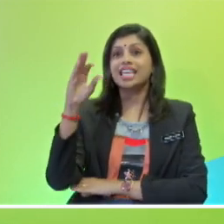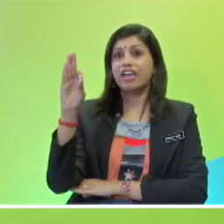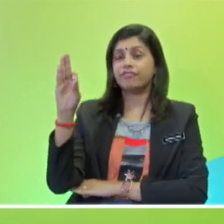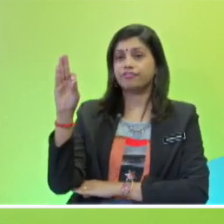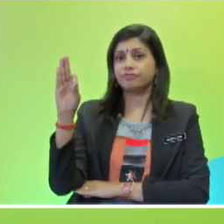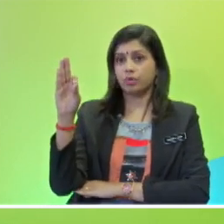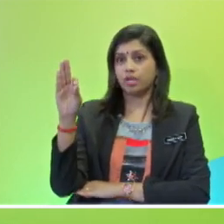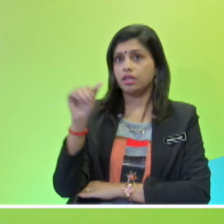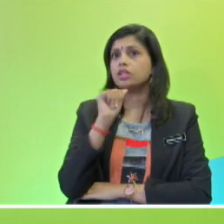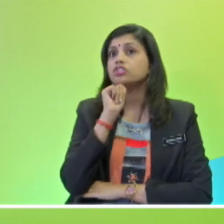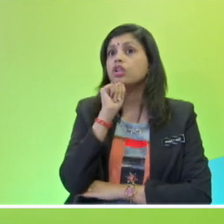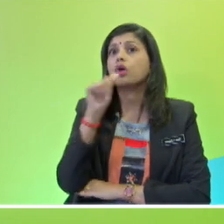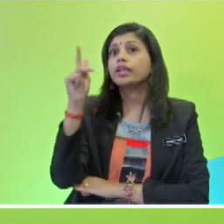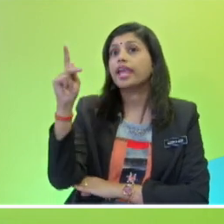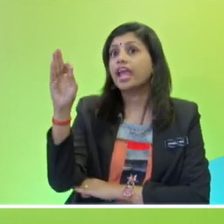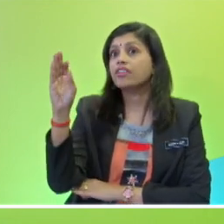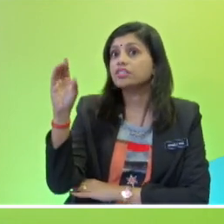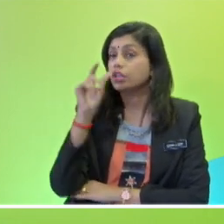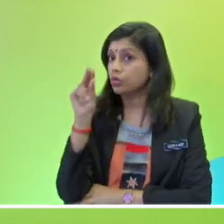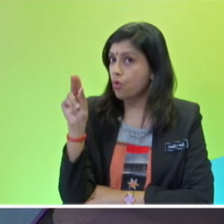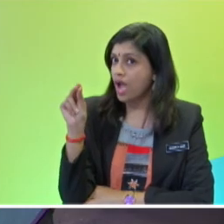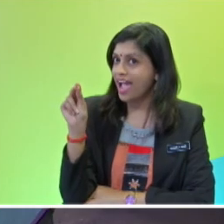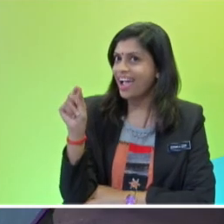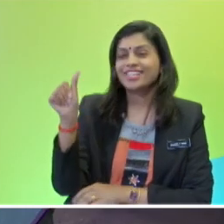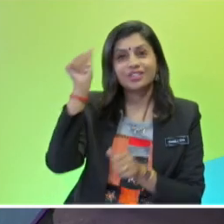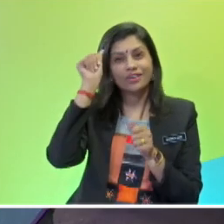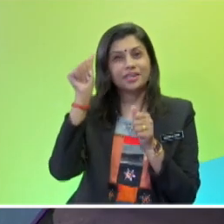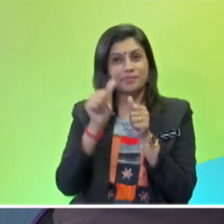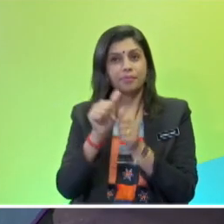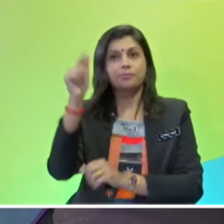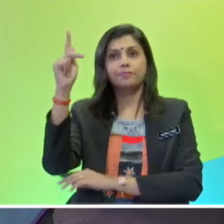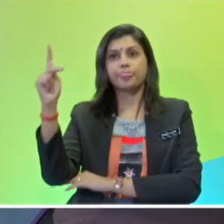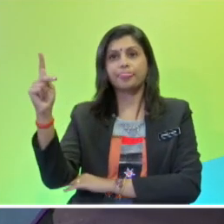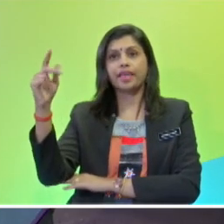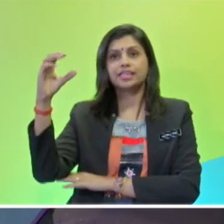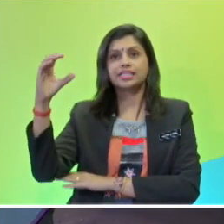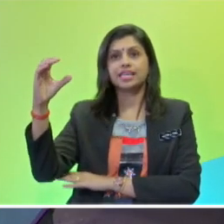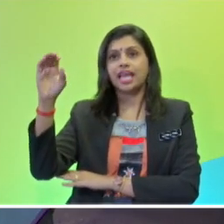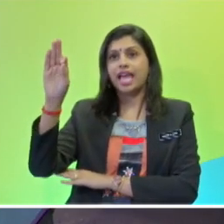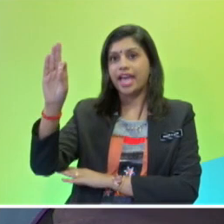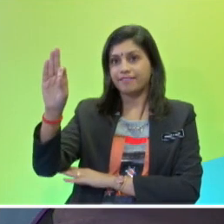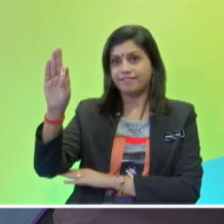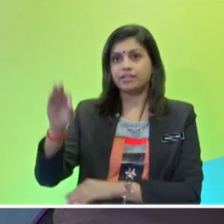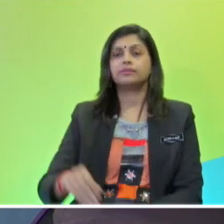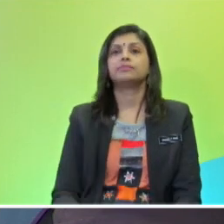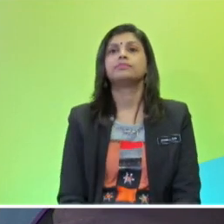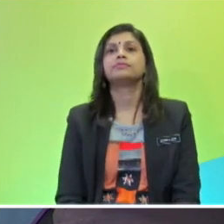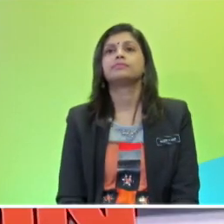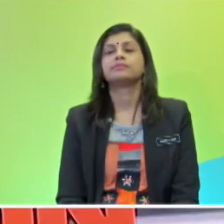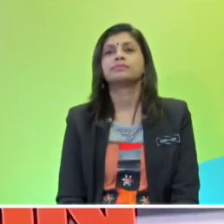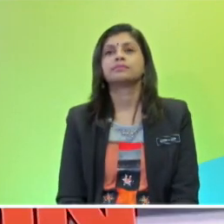Sounds like a food to me. Yeah. So when you remember KFC, of course you will remember the KCF. So we will